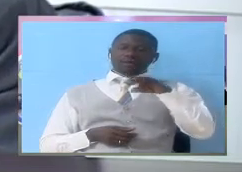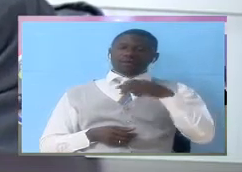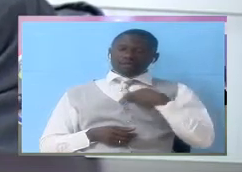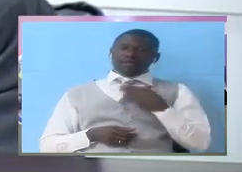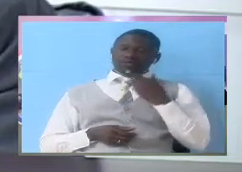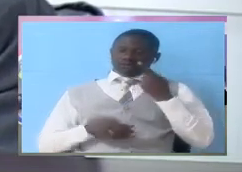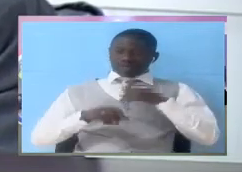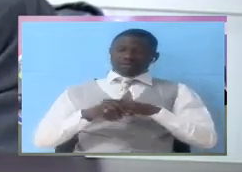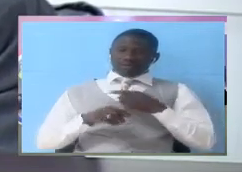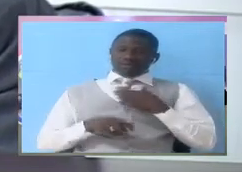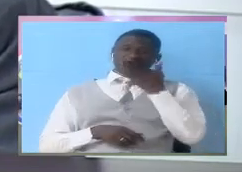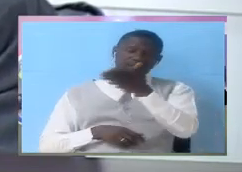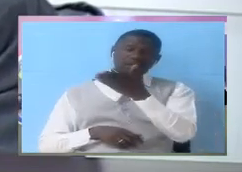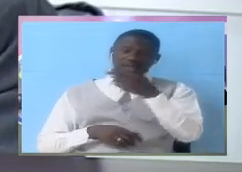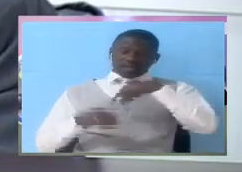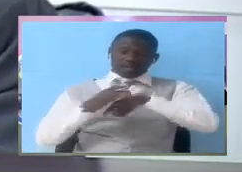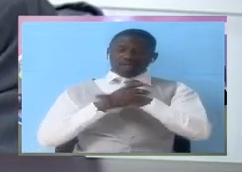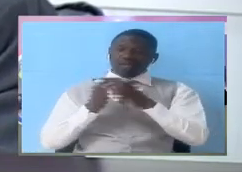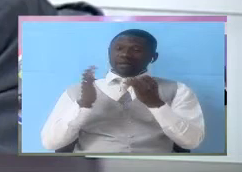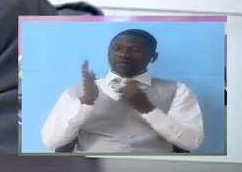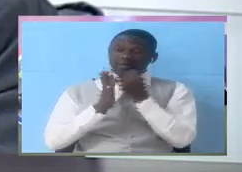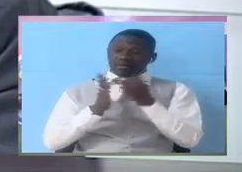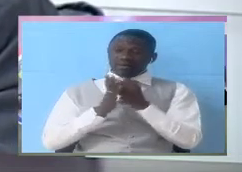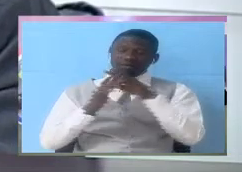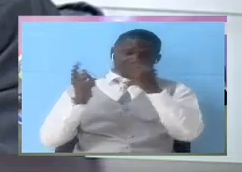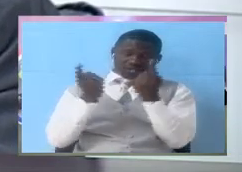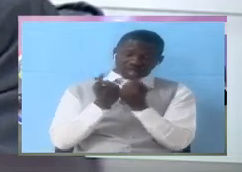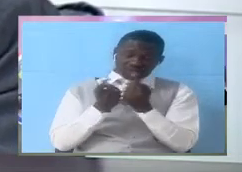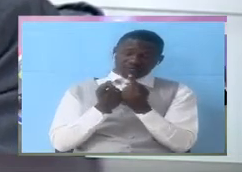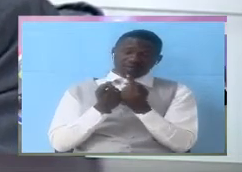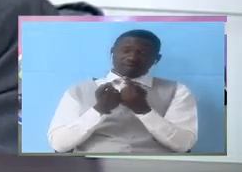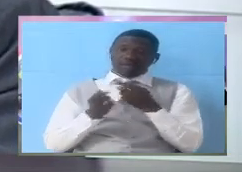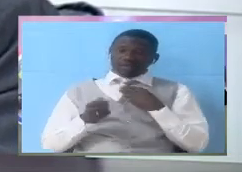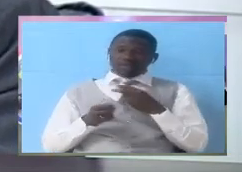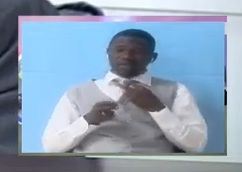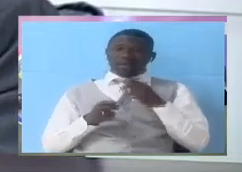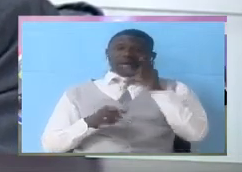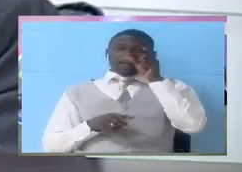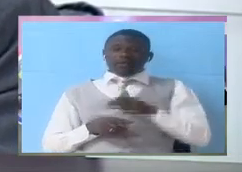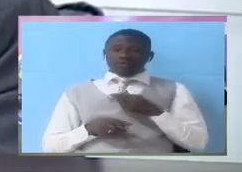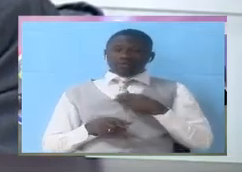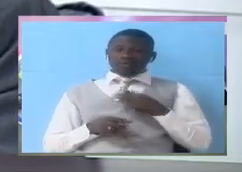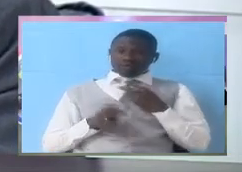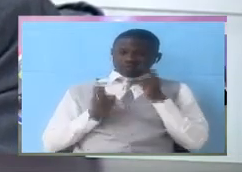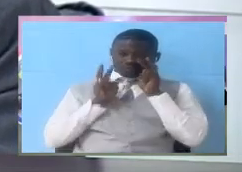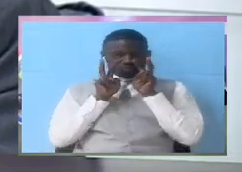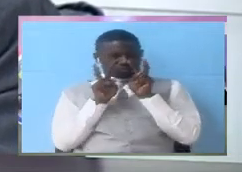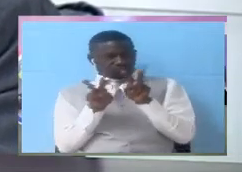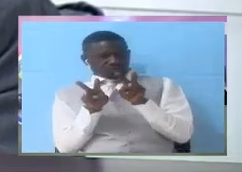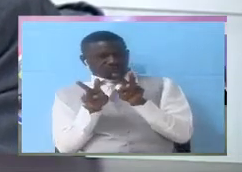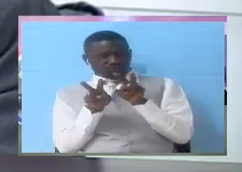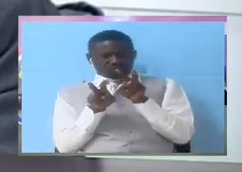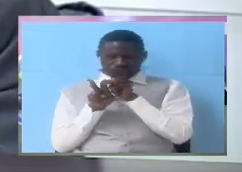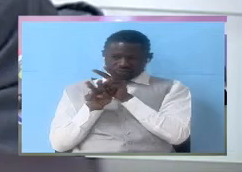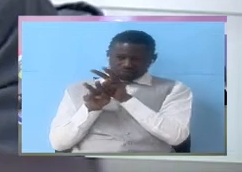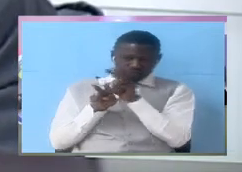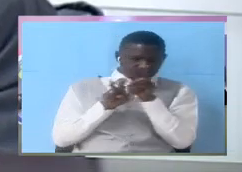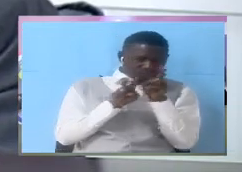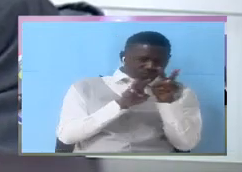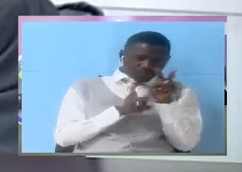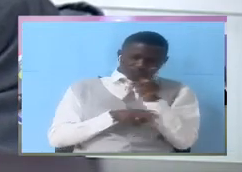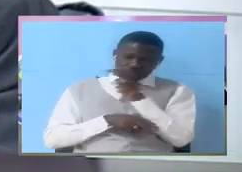at times. Mo ngi la nek ci panel bi lego legi as an observer et ko xamne ni dañ ko fa yobbu rek pour muy baye xel and he